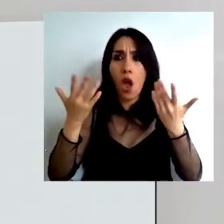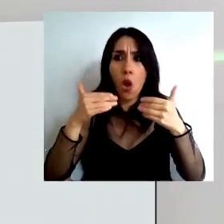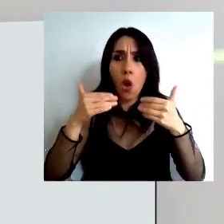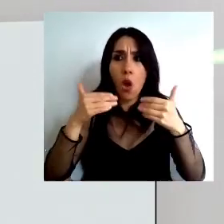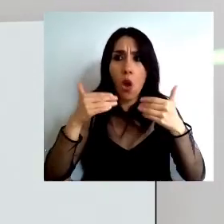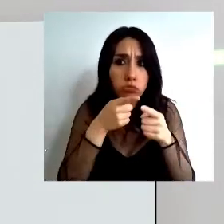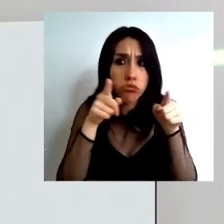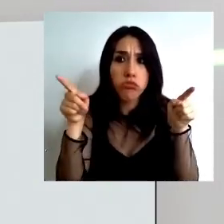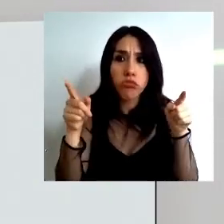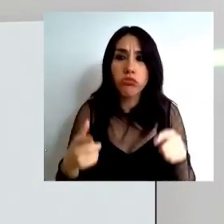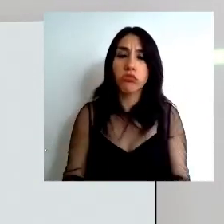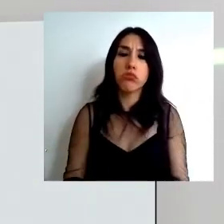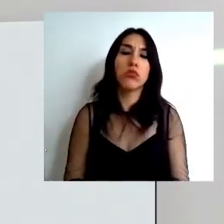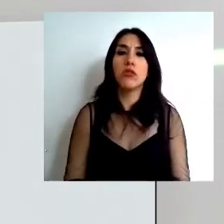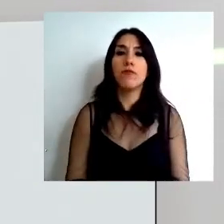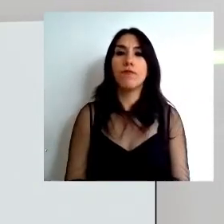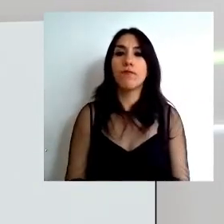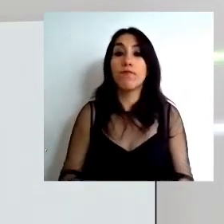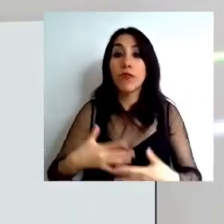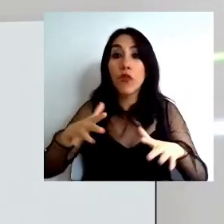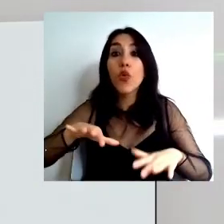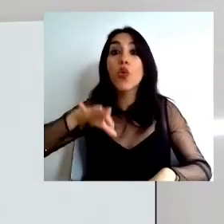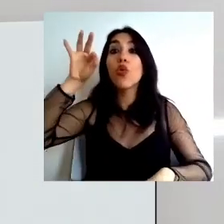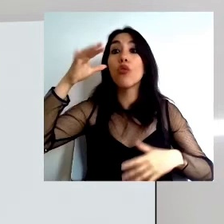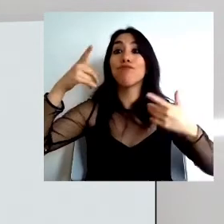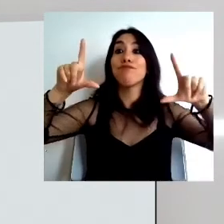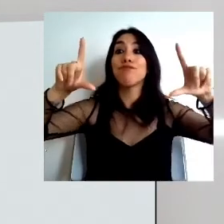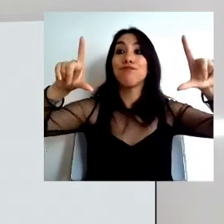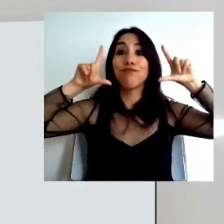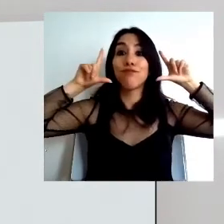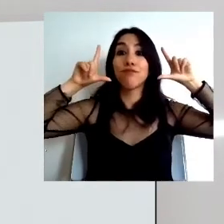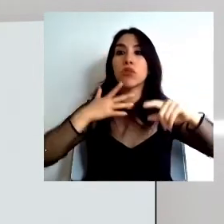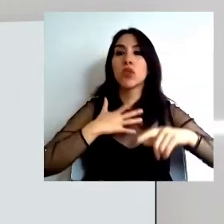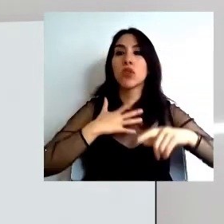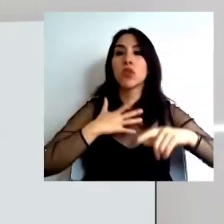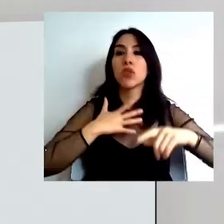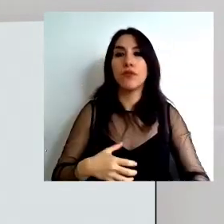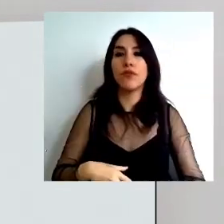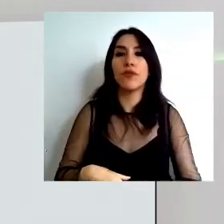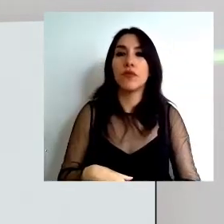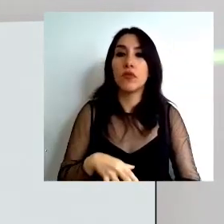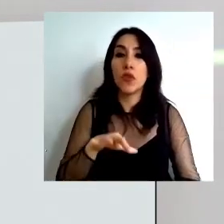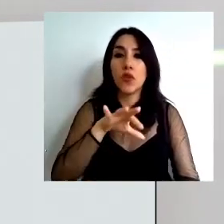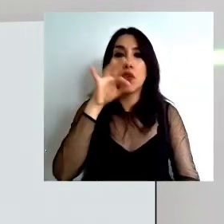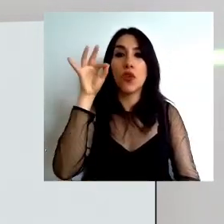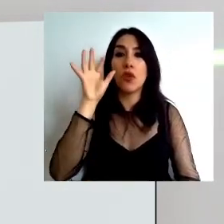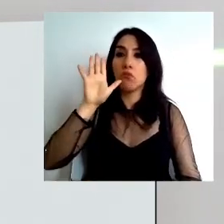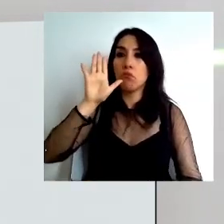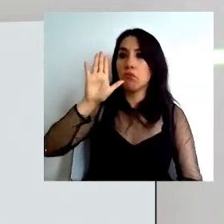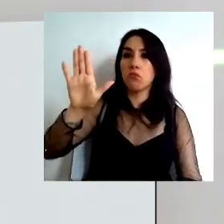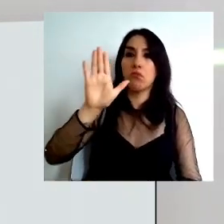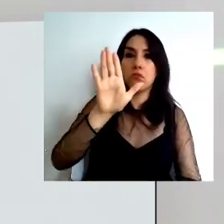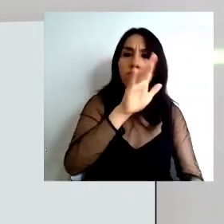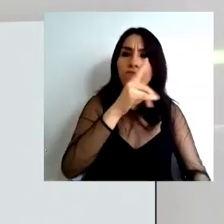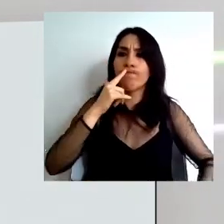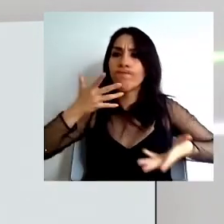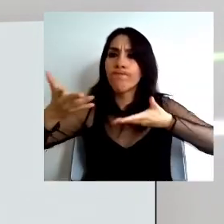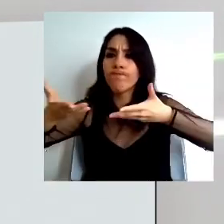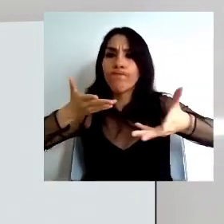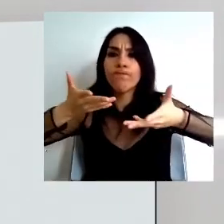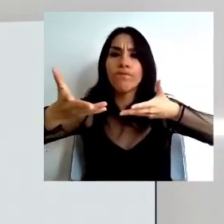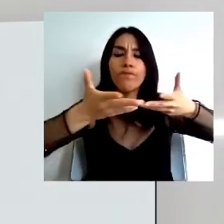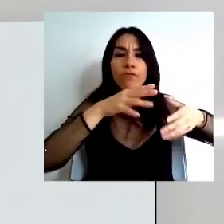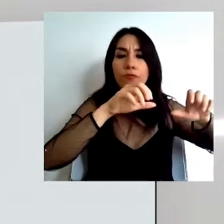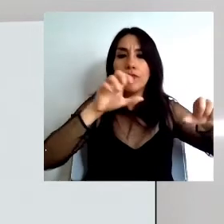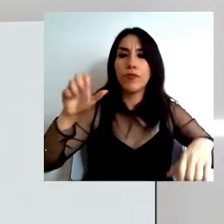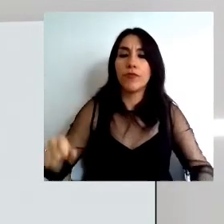your franchise partners kind of obliged to report back on certain impact metrics, or how does that work? Yeah.